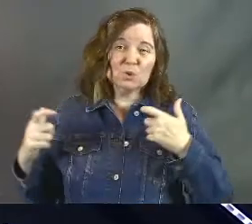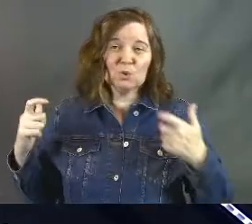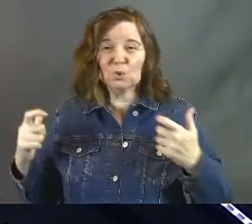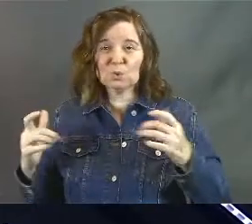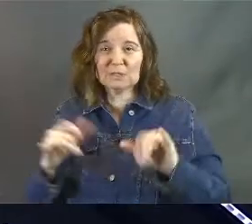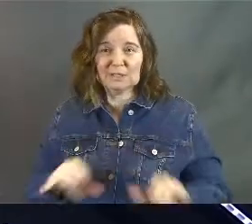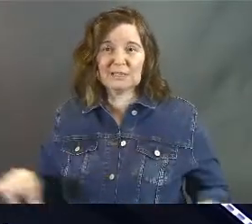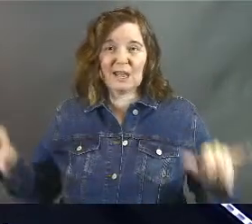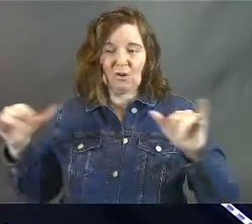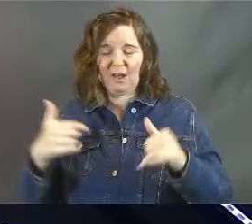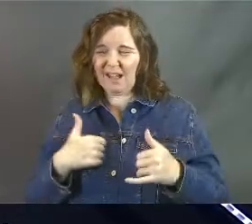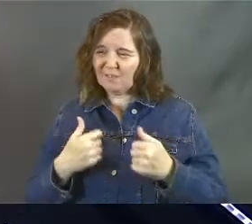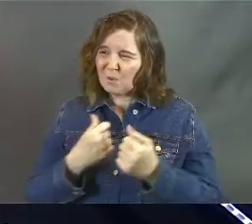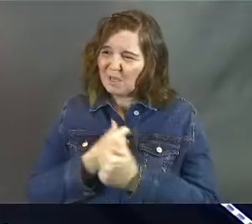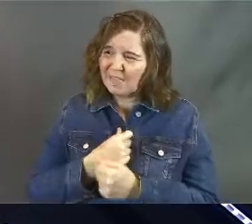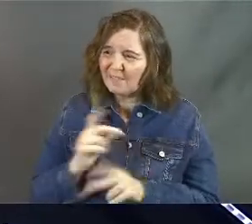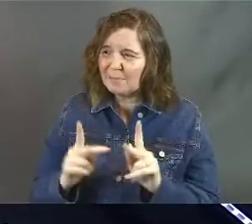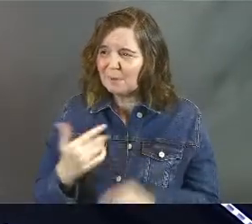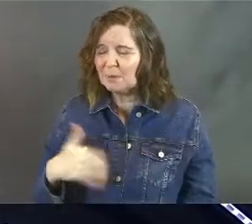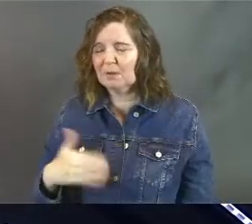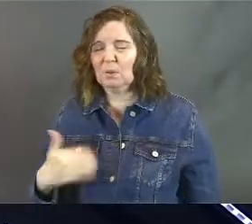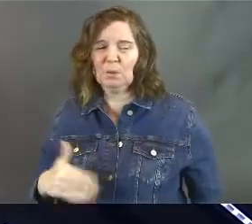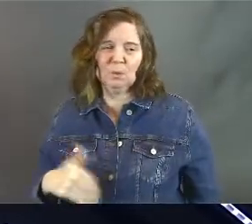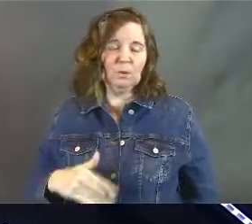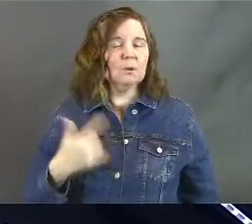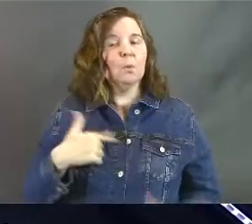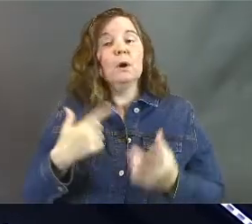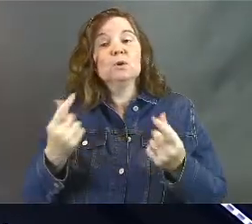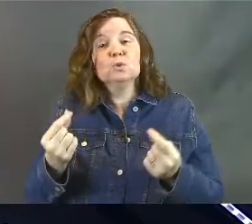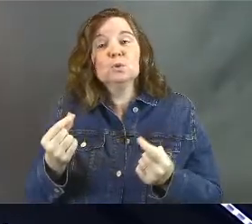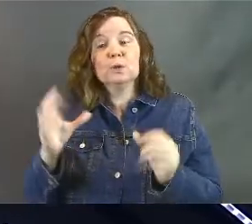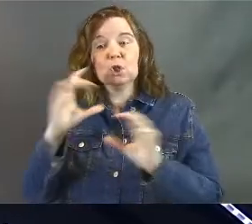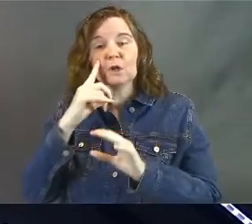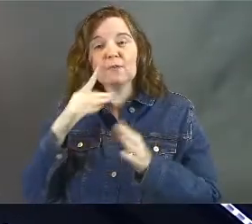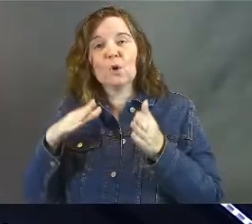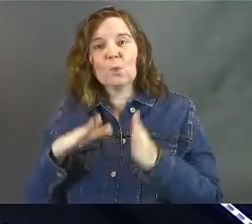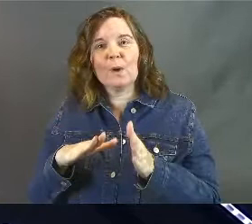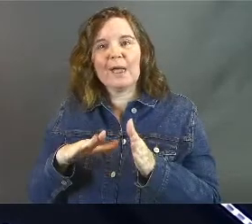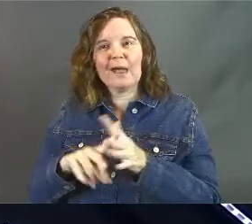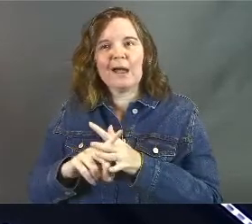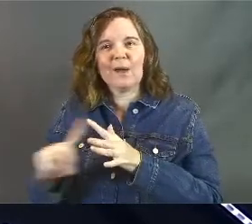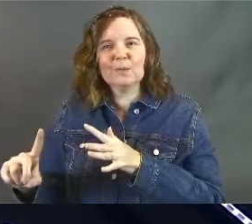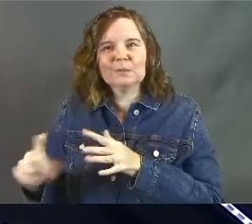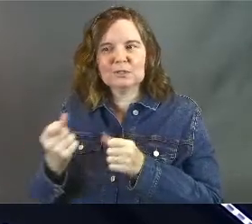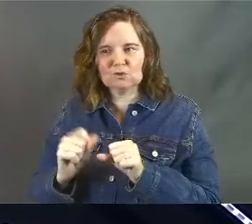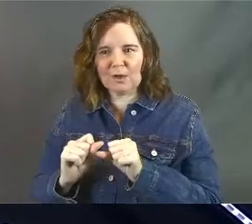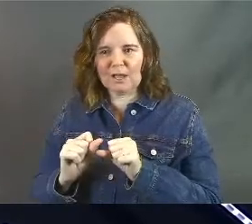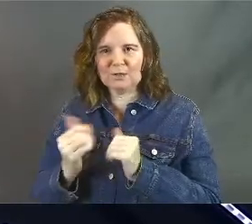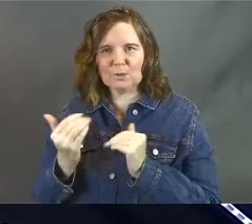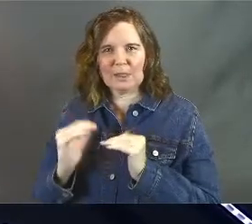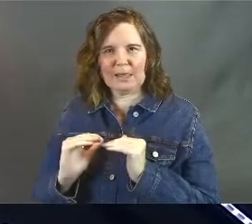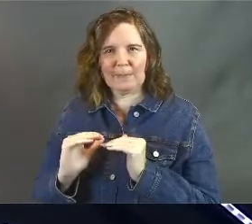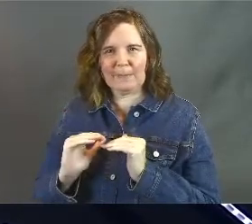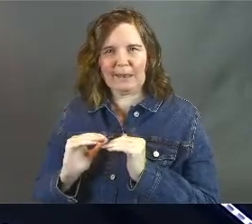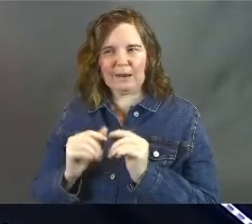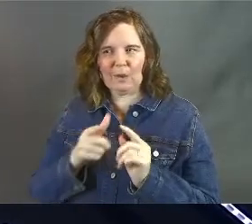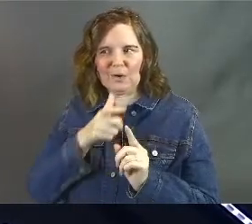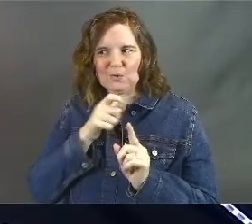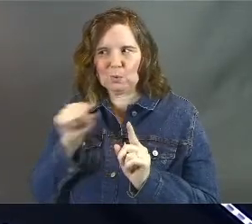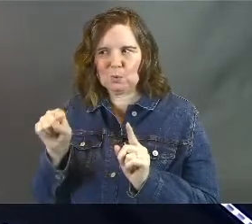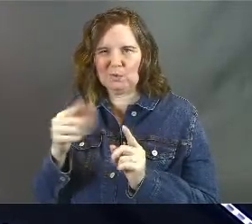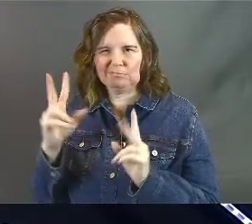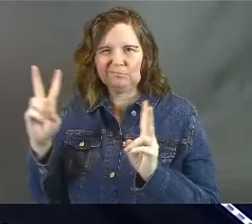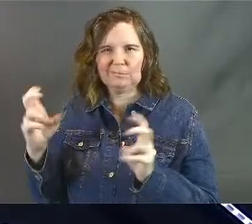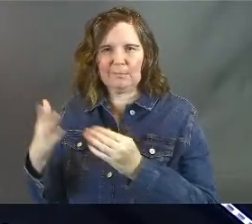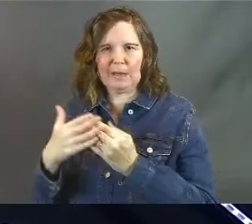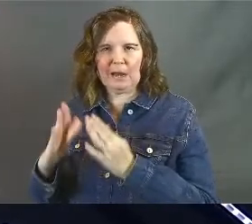huge standard. I've got to love these people? So what does he do? He's looking for a way out here. He's trying to limit the impact of this